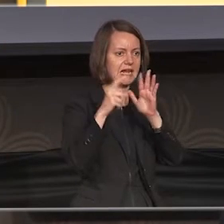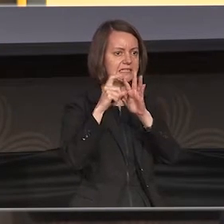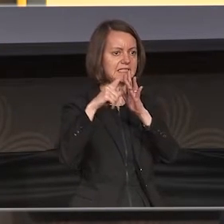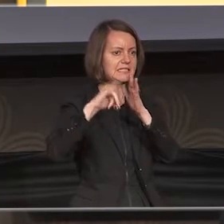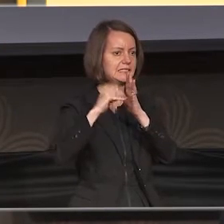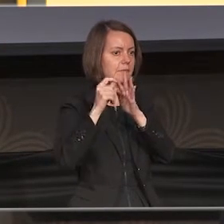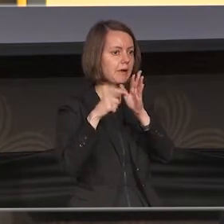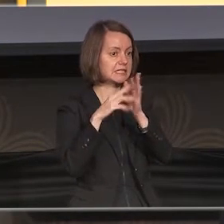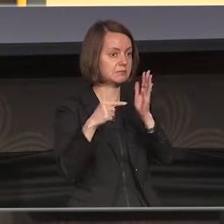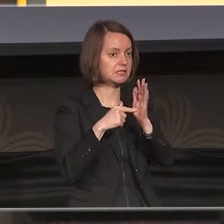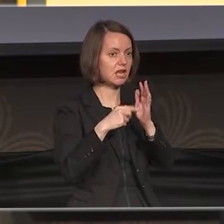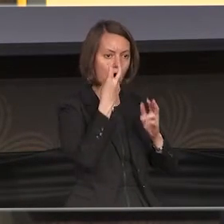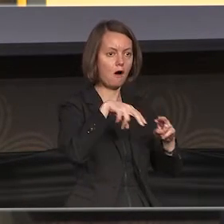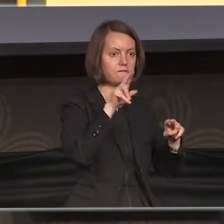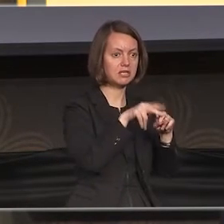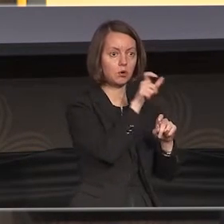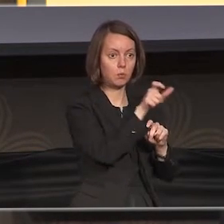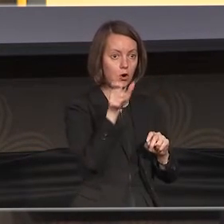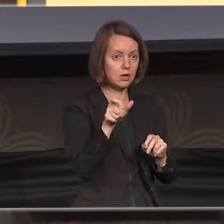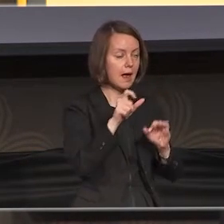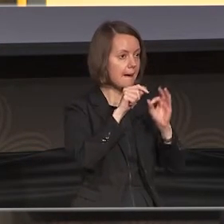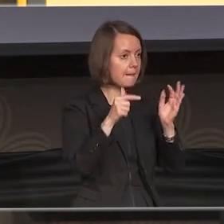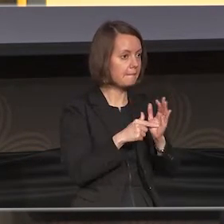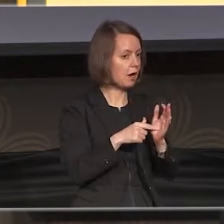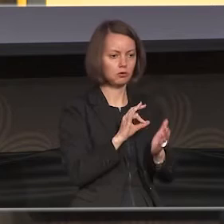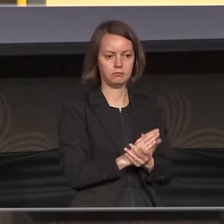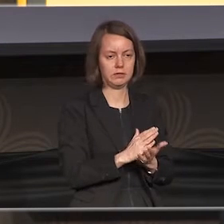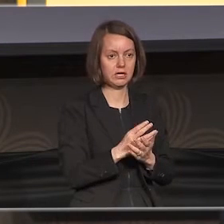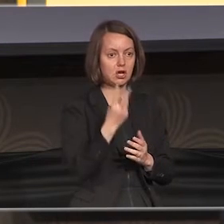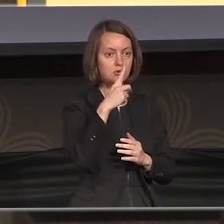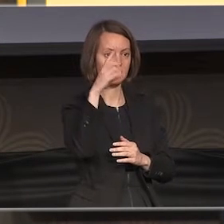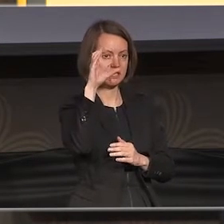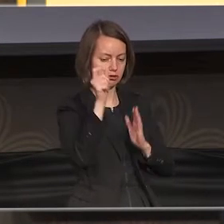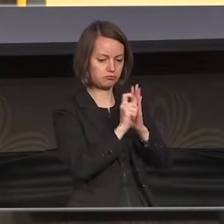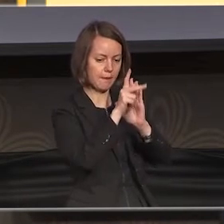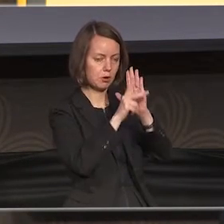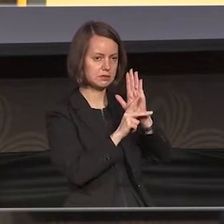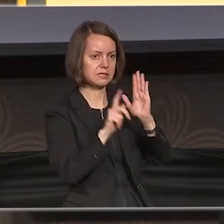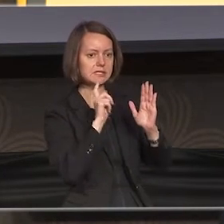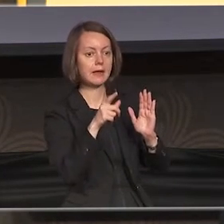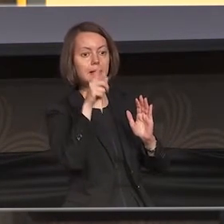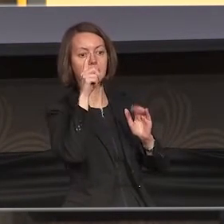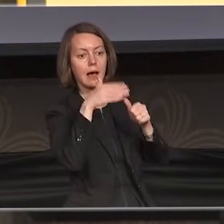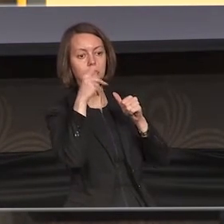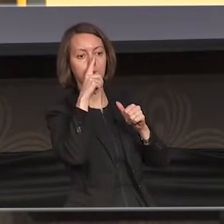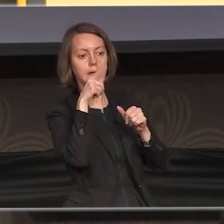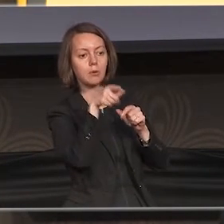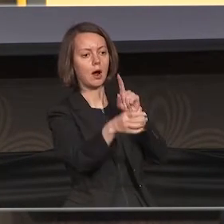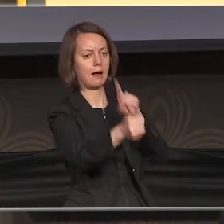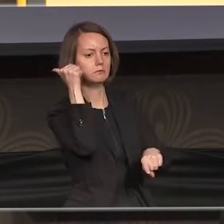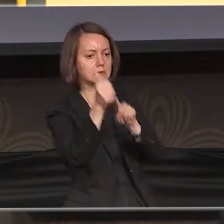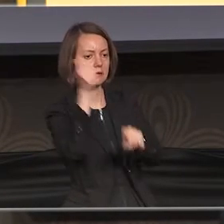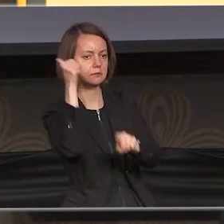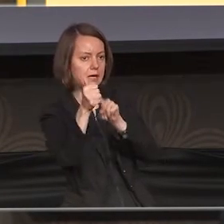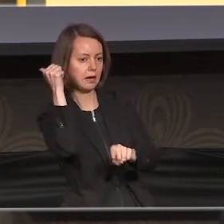past, but policies are still being written in the 21st century that include the forced removal of Aboriginal people from their land.